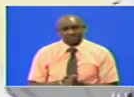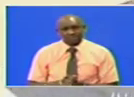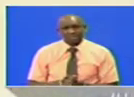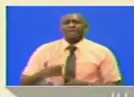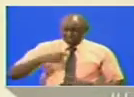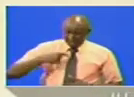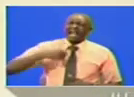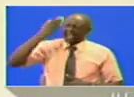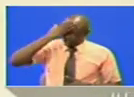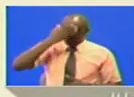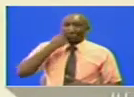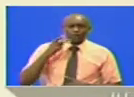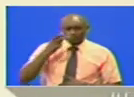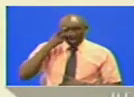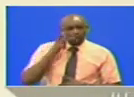Mimi najua Kalonzo.